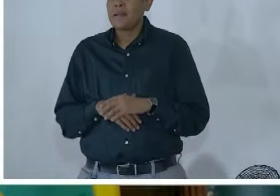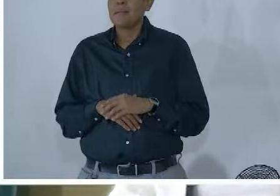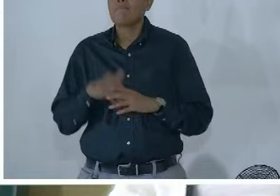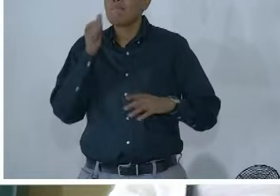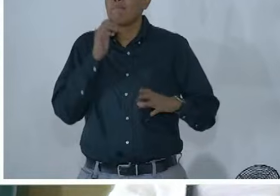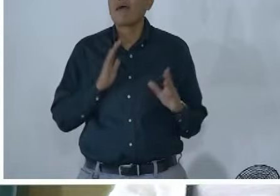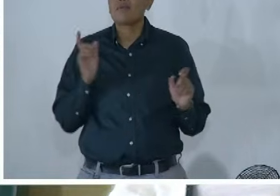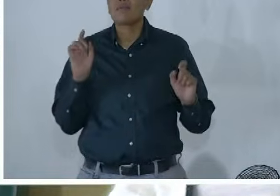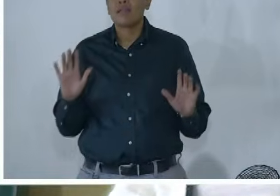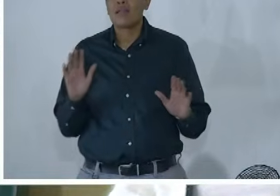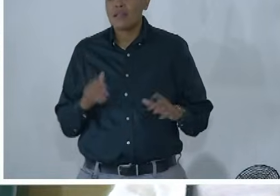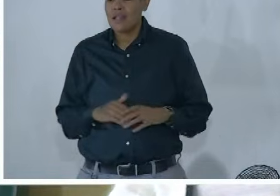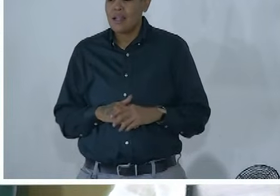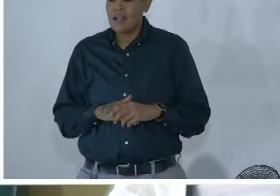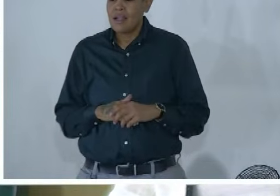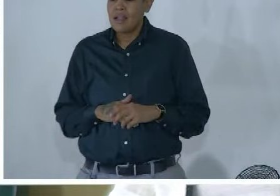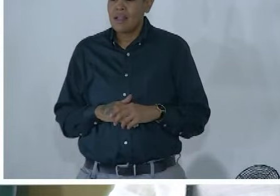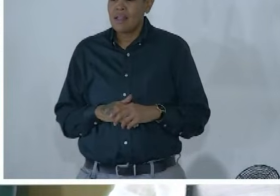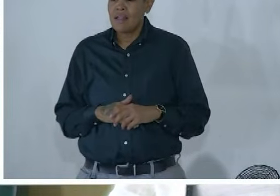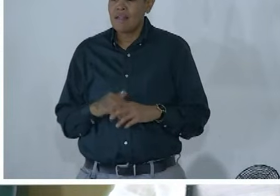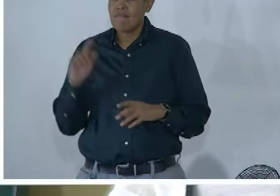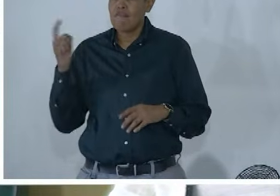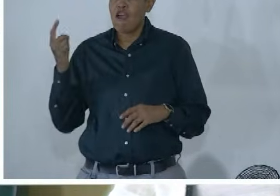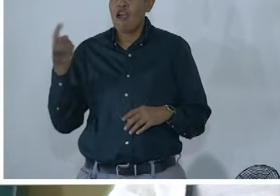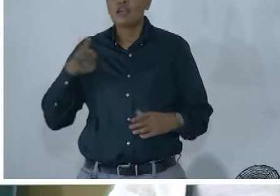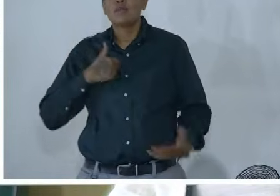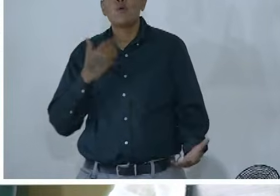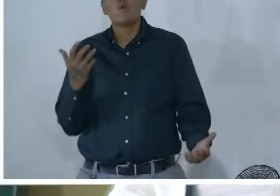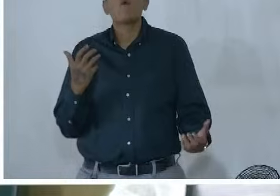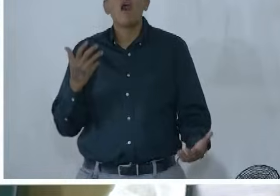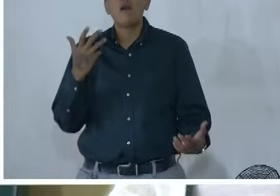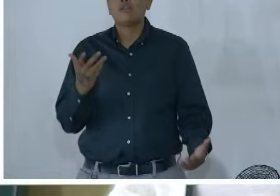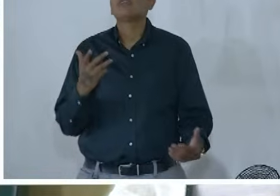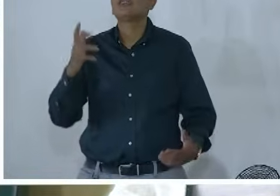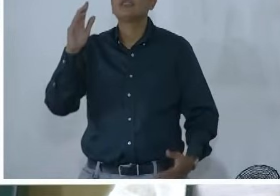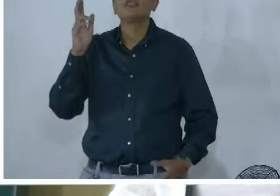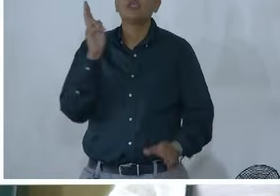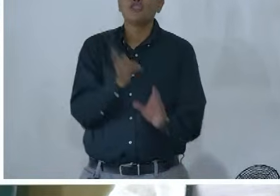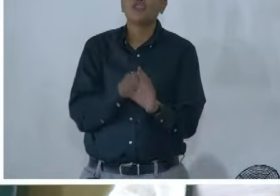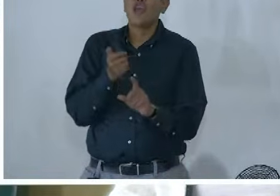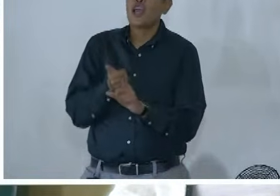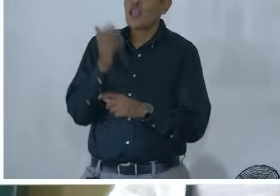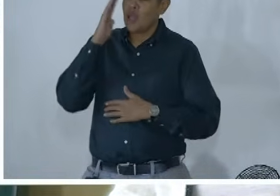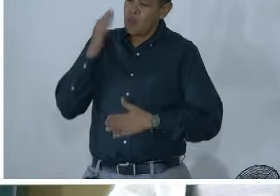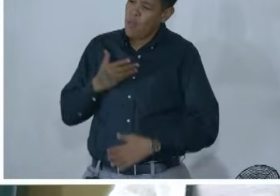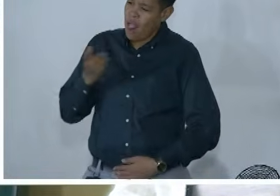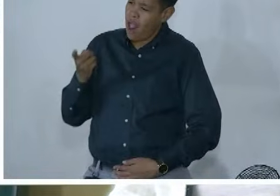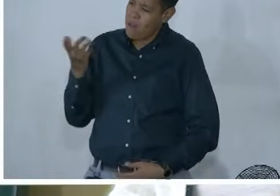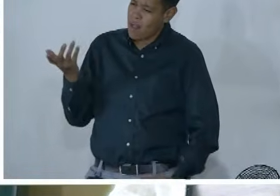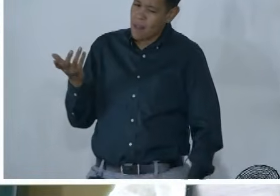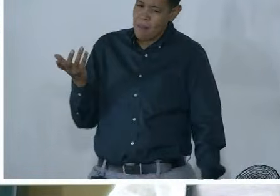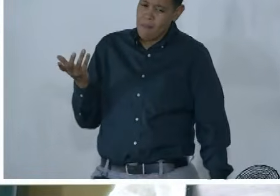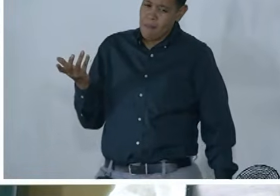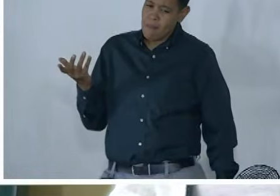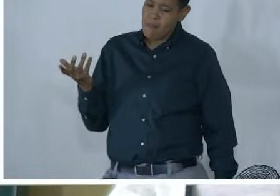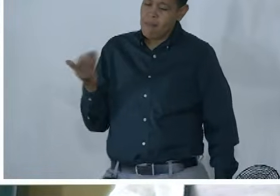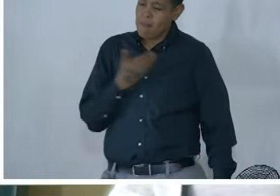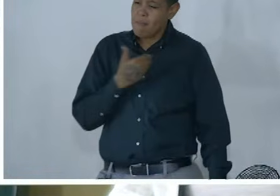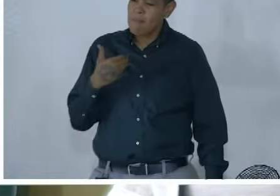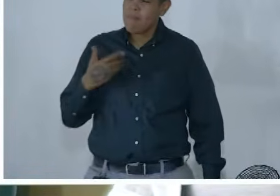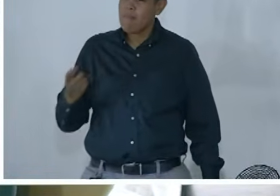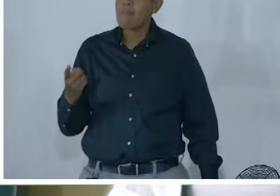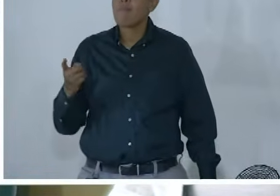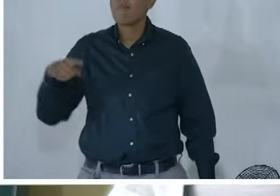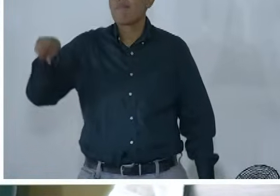Madam Speaker, firstly, let me join in welcoming the